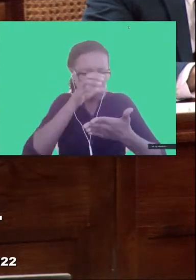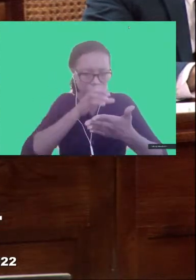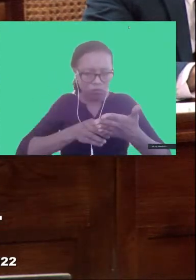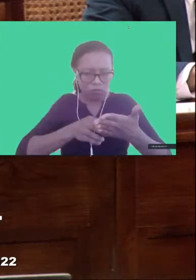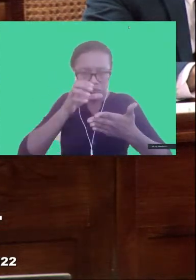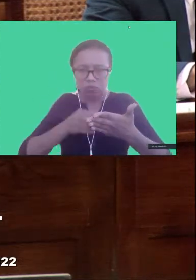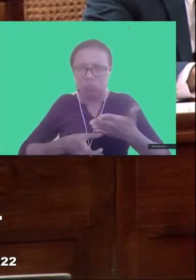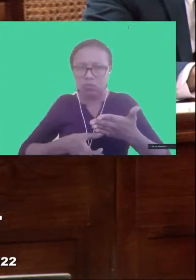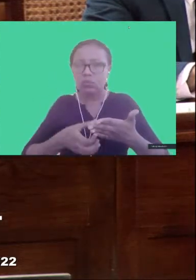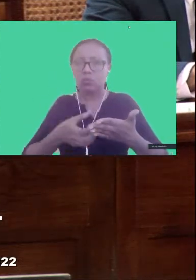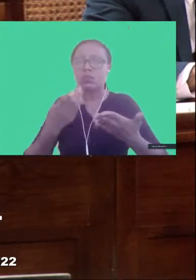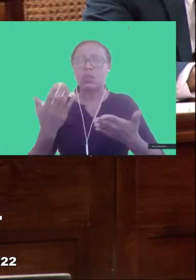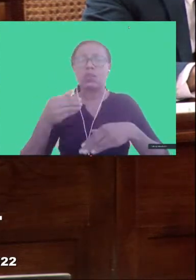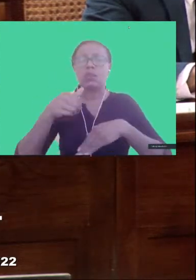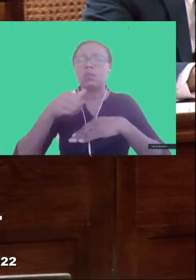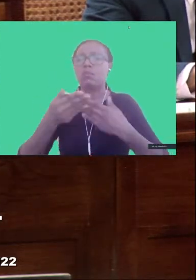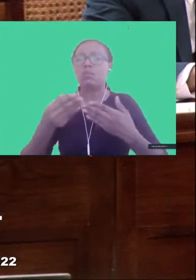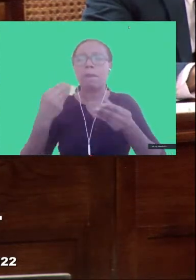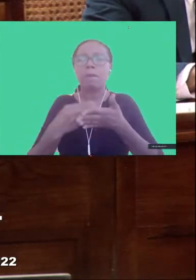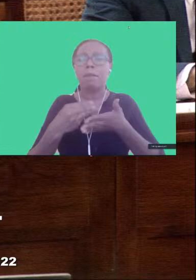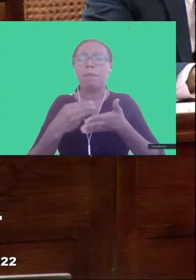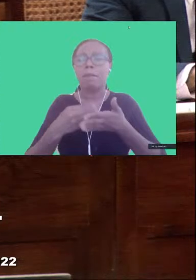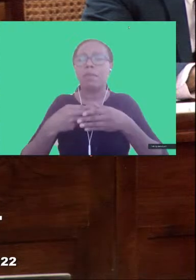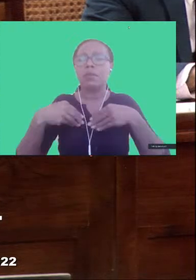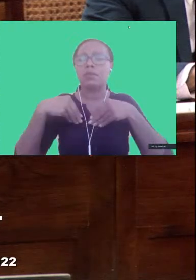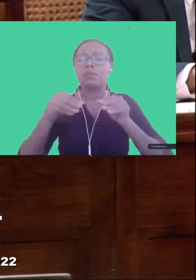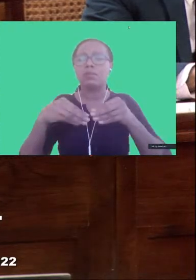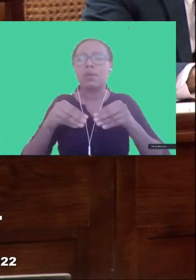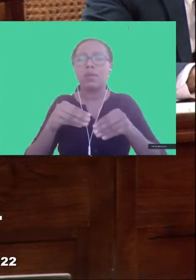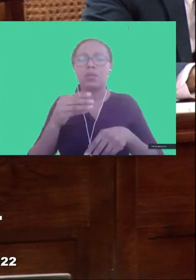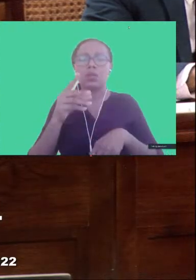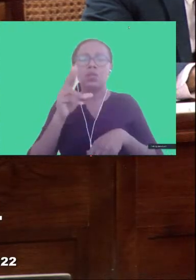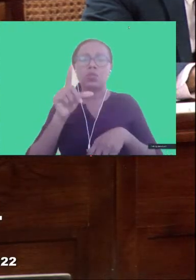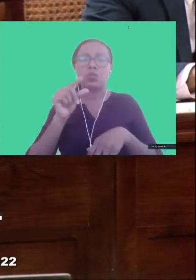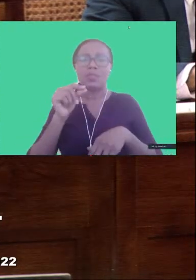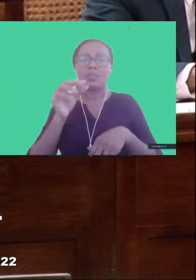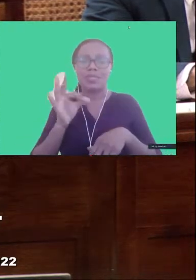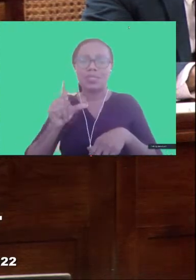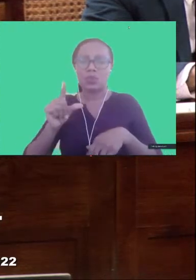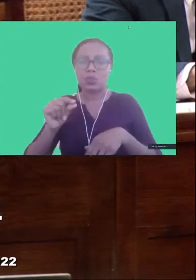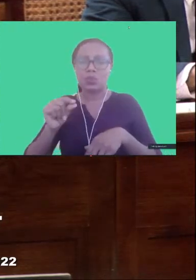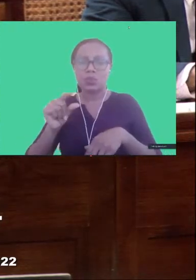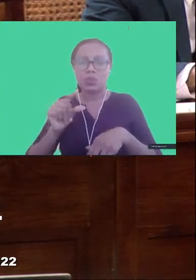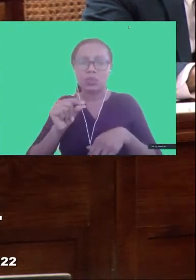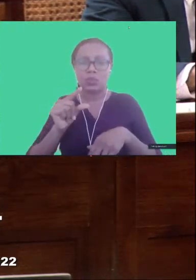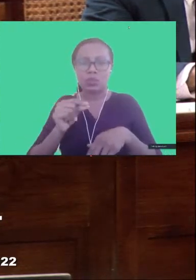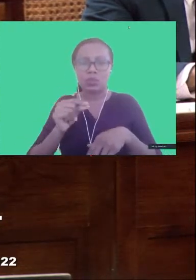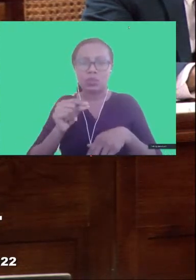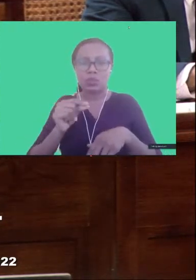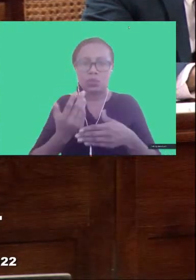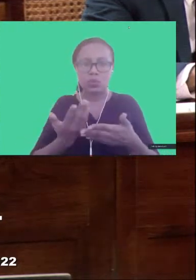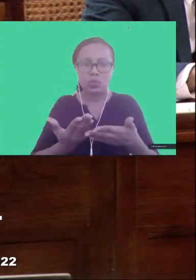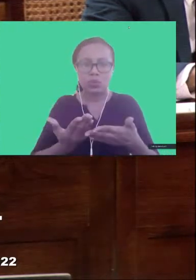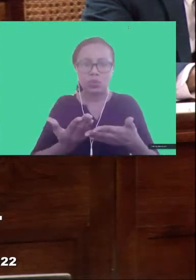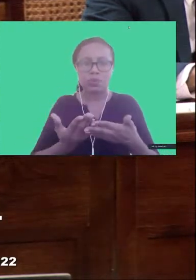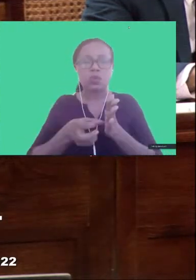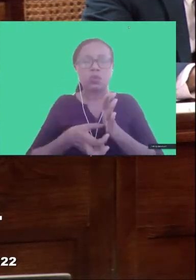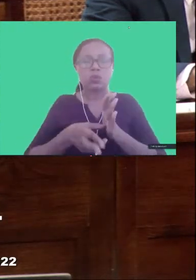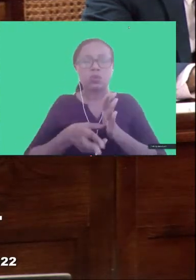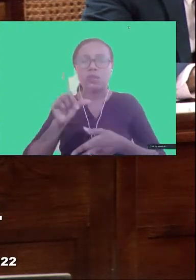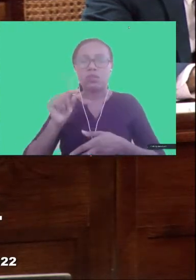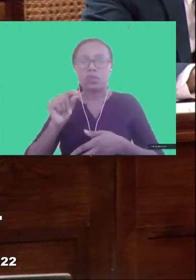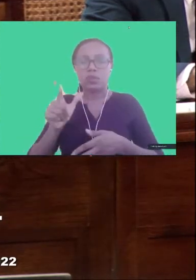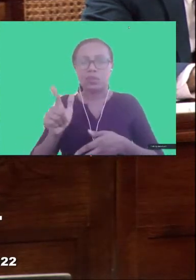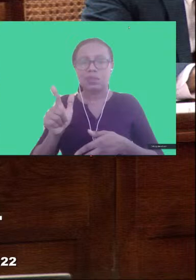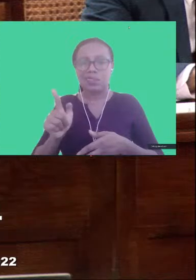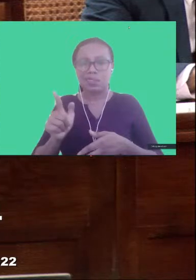estimates 2020-21, and revised estimates 2021. So all I'm seeing is a column 21-22, which is